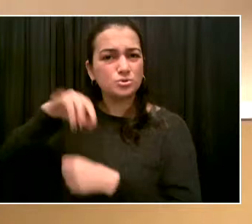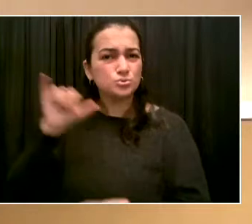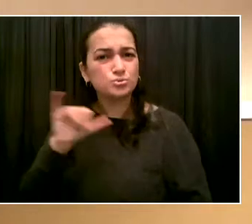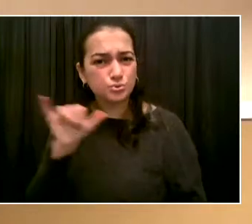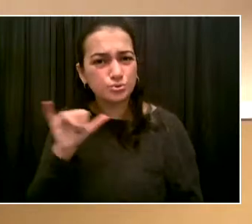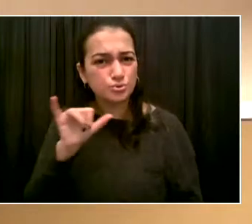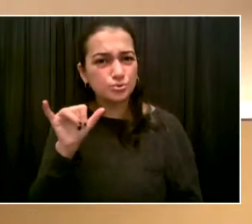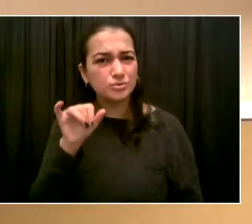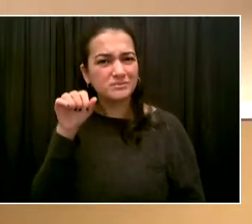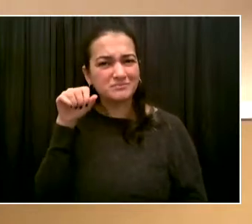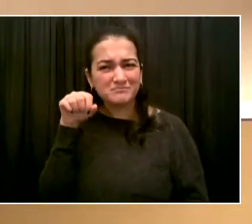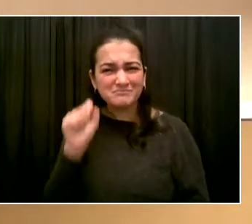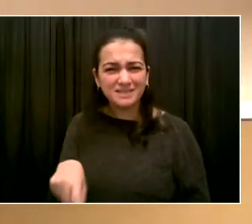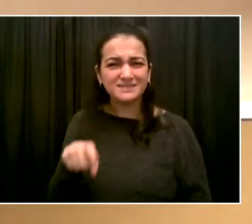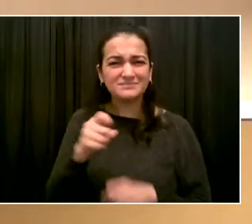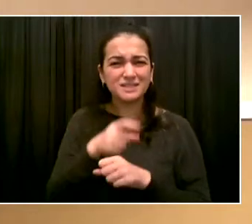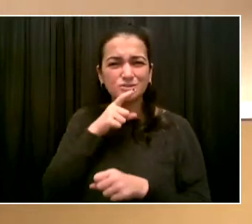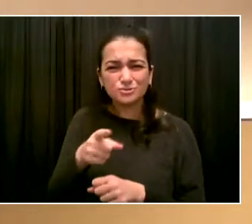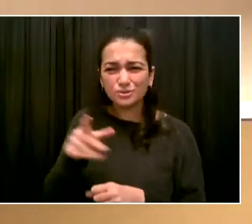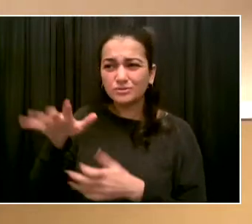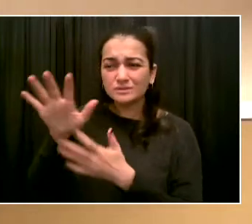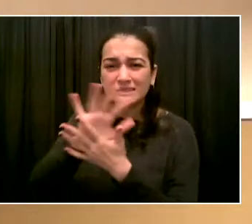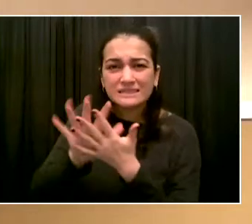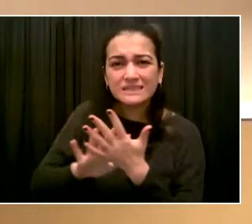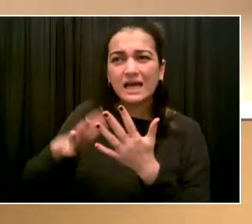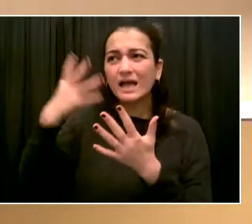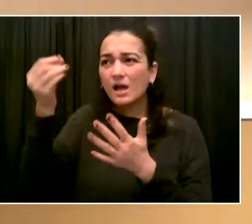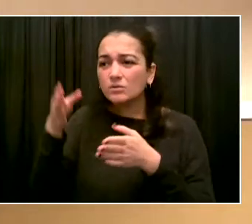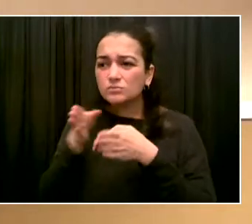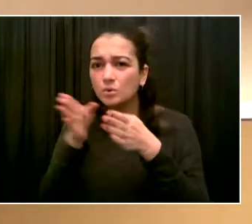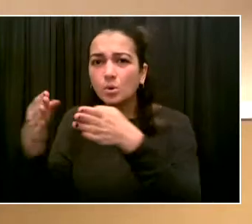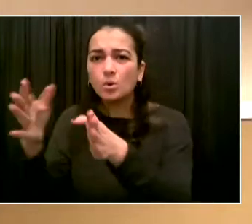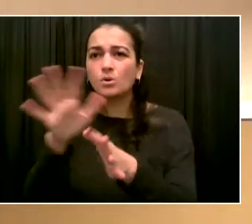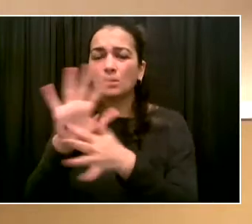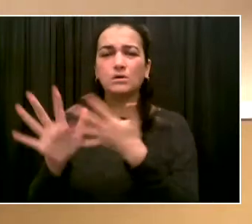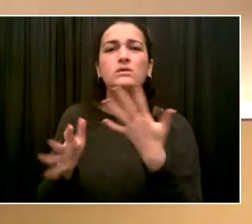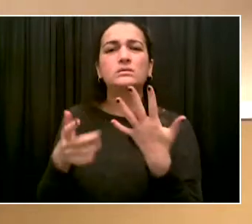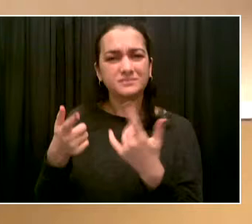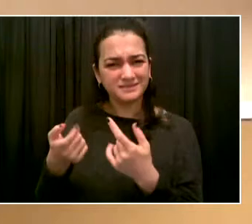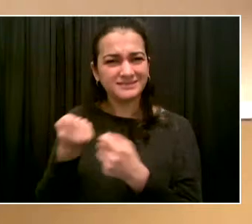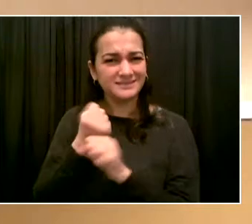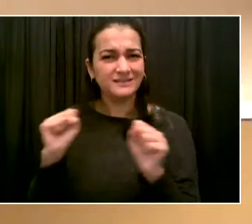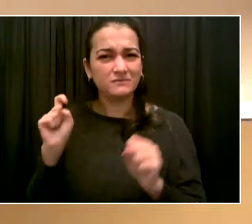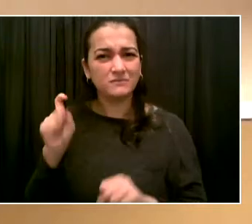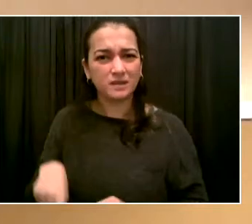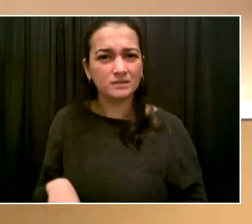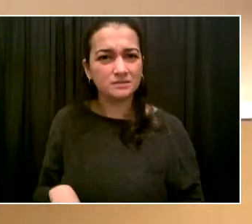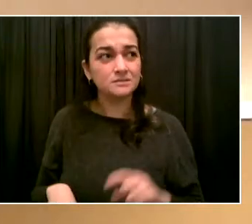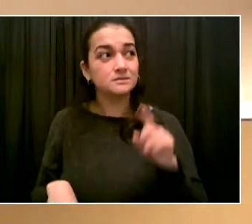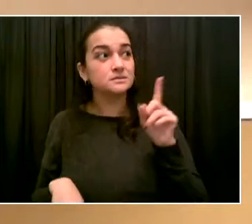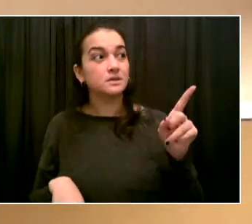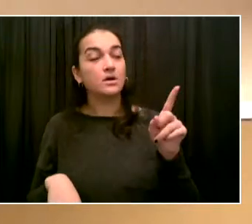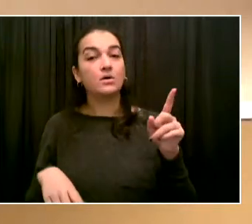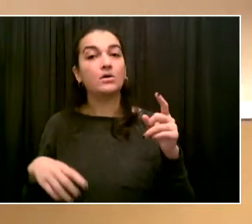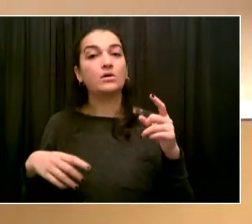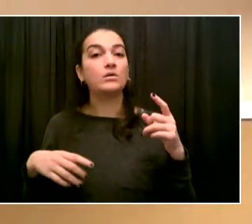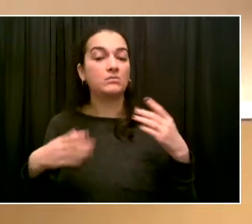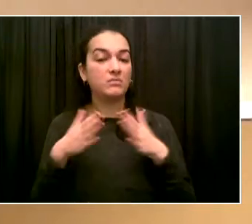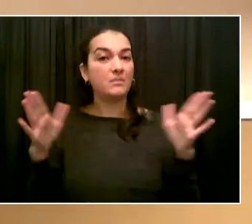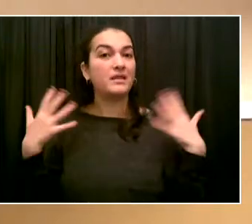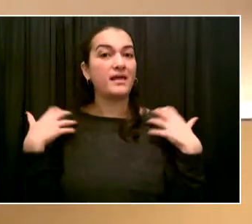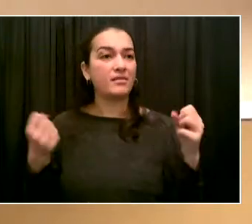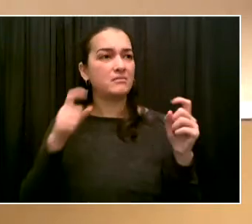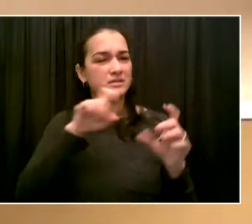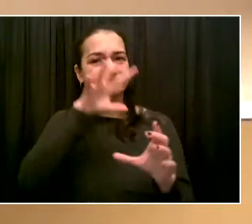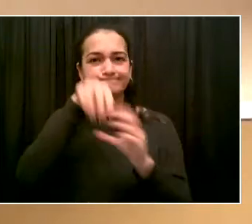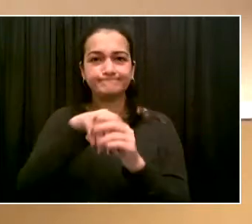can effectively reduce risk. Although this does involve a multifactorial approach. And I'm grateful for the mayor's